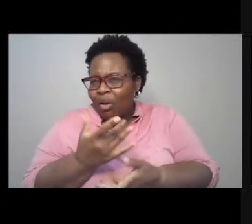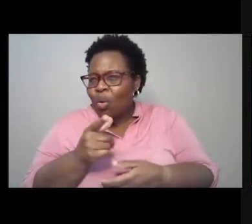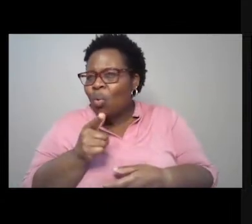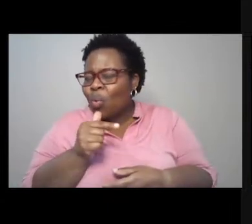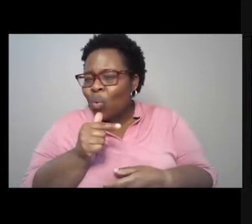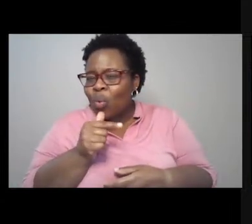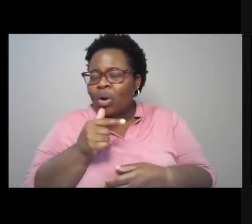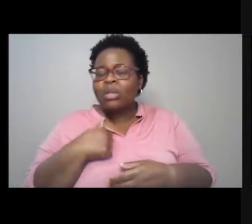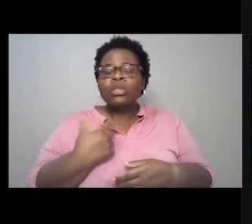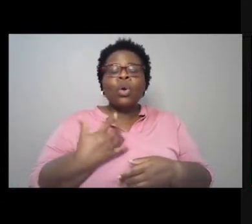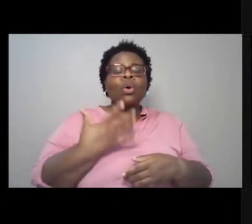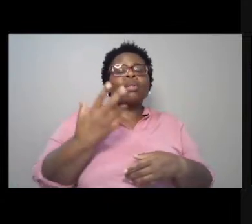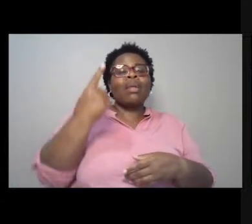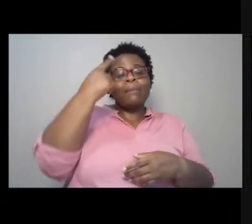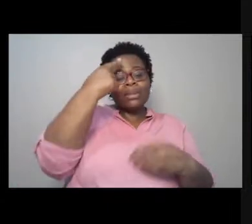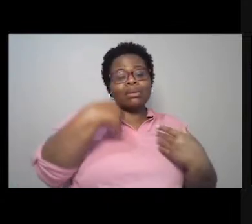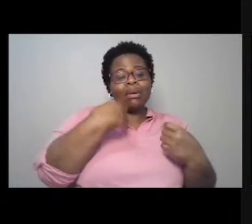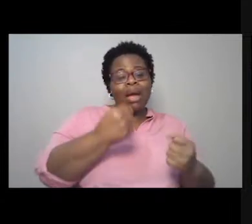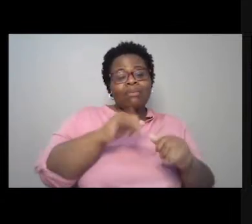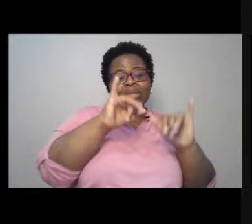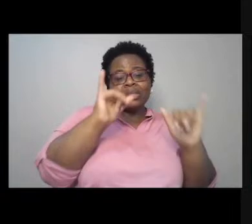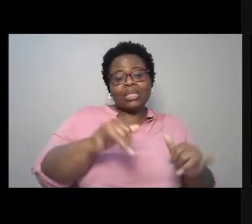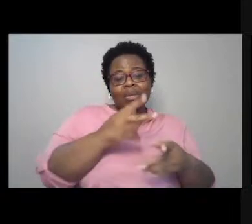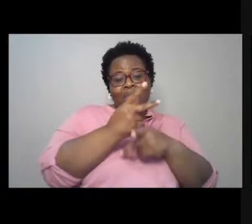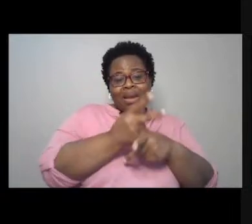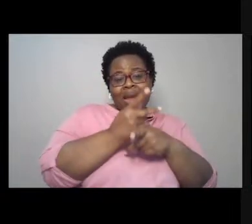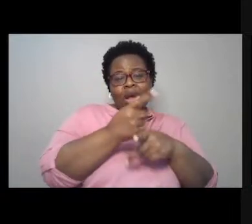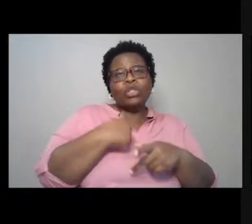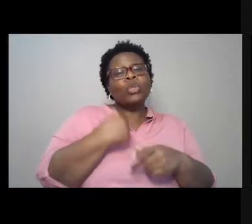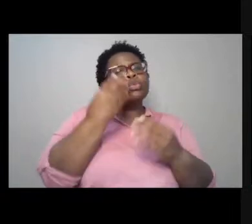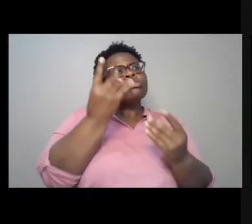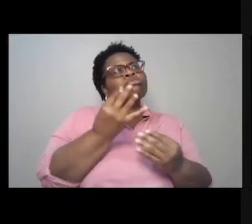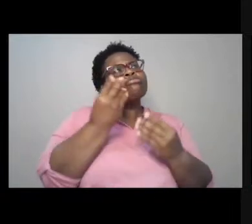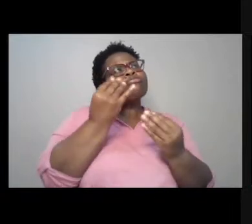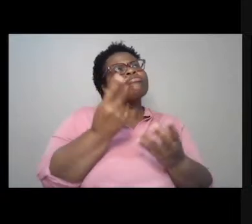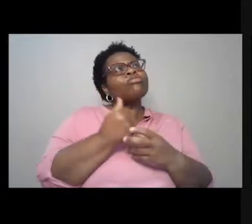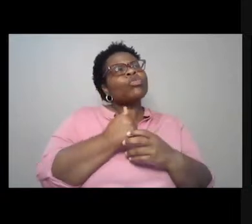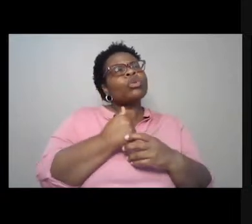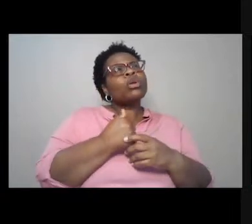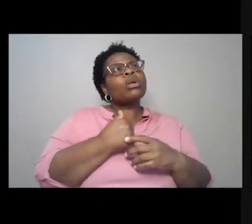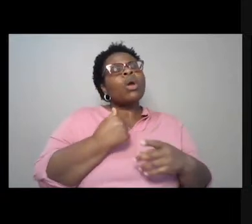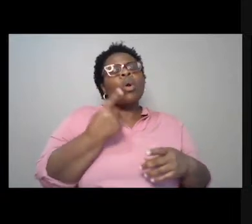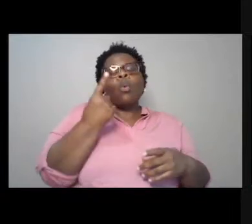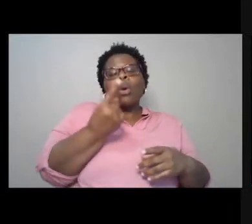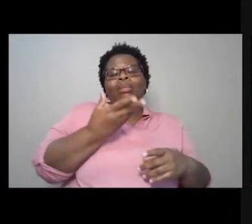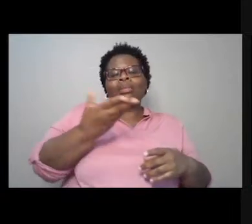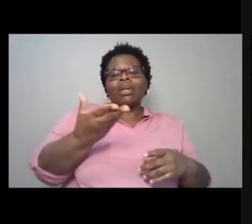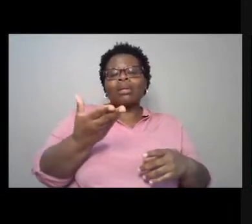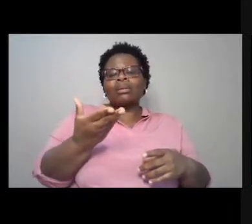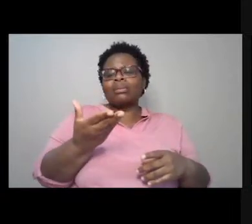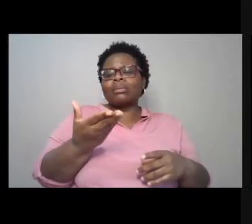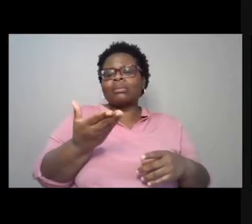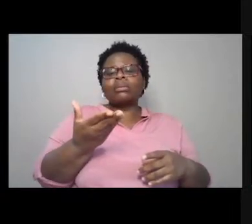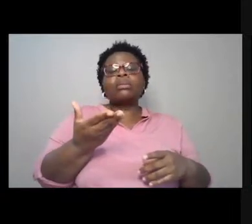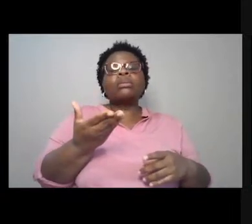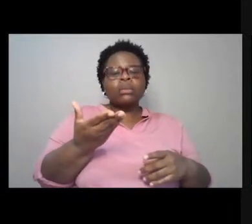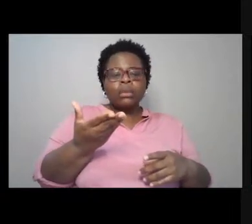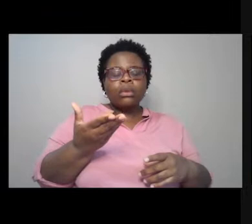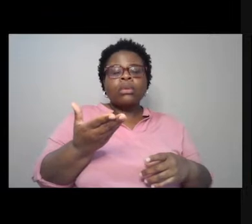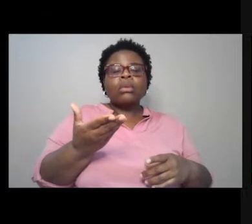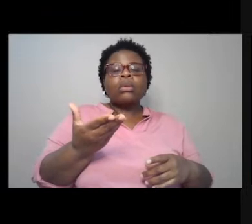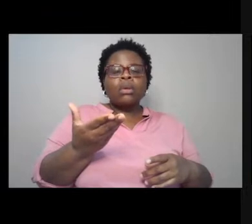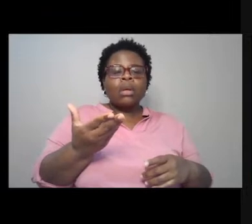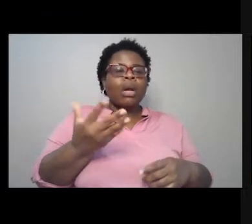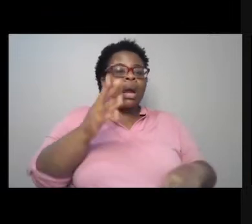think about the mental health system and care, of course, the one of and the very main